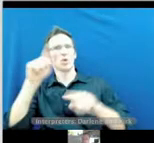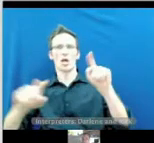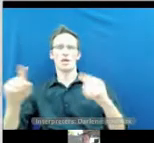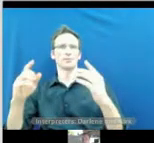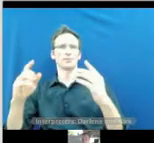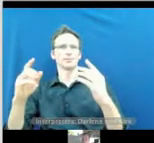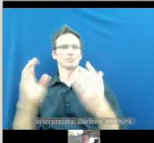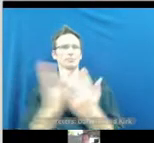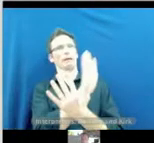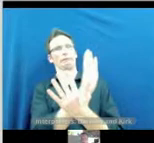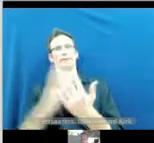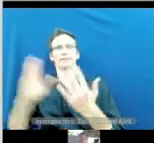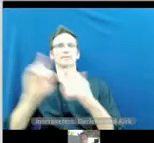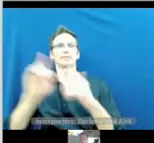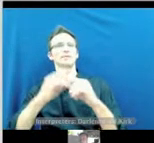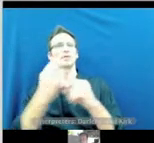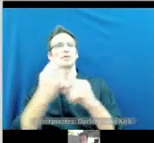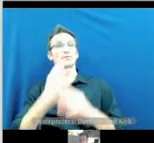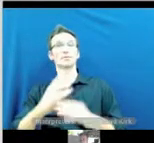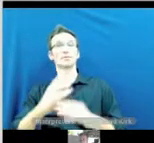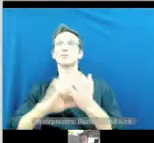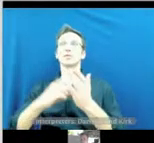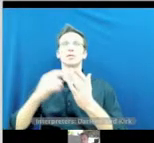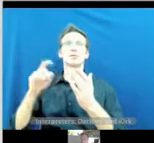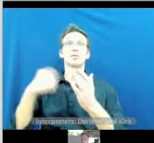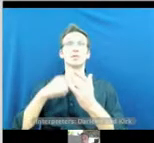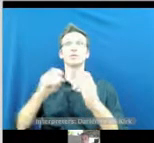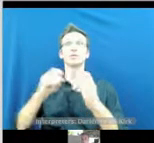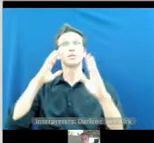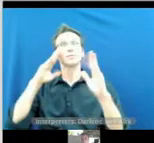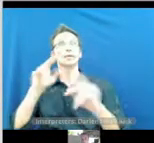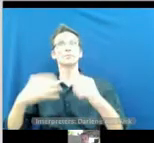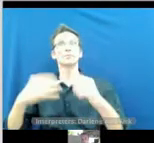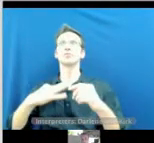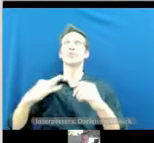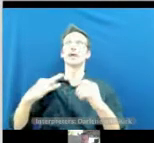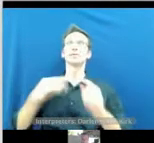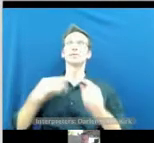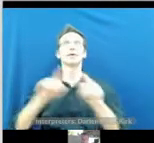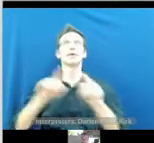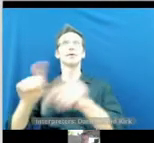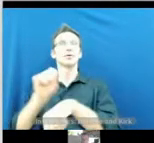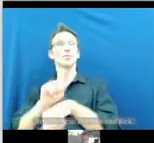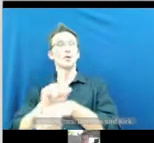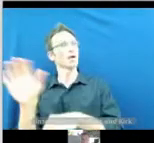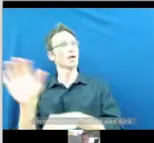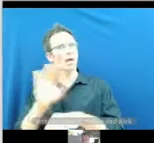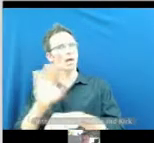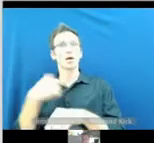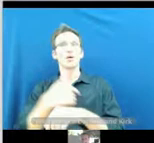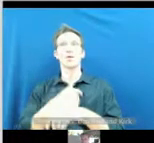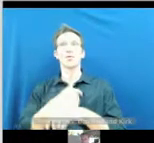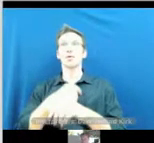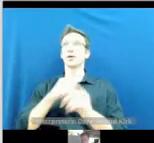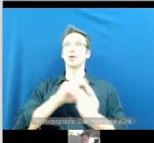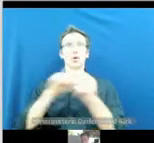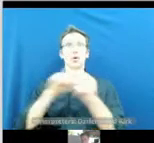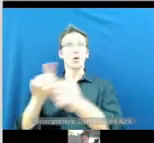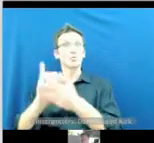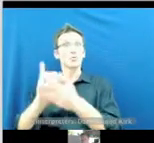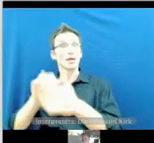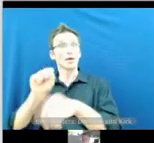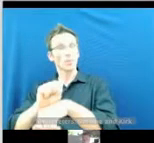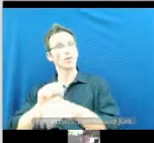or expecting people to constantly be volunteering their time, because we bring the same set of skills and knowledge base to any of the work that we